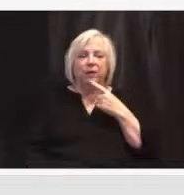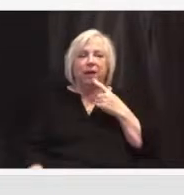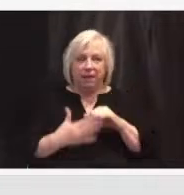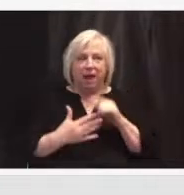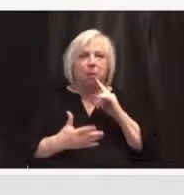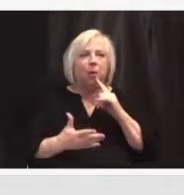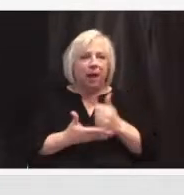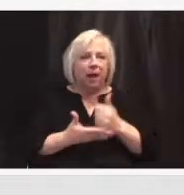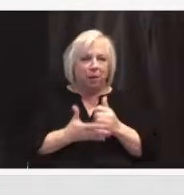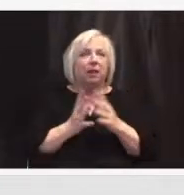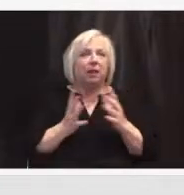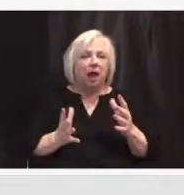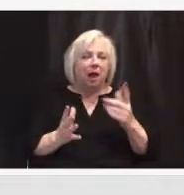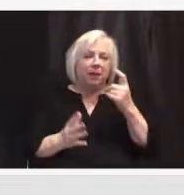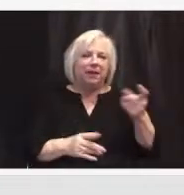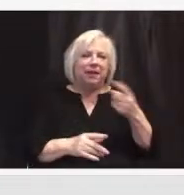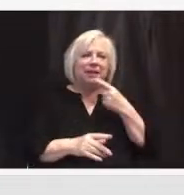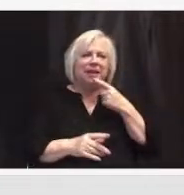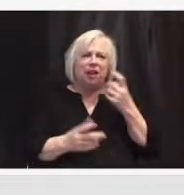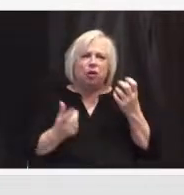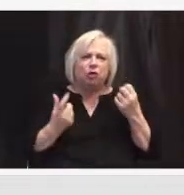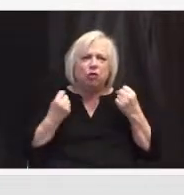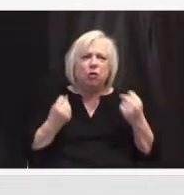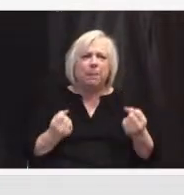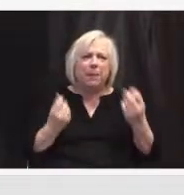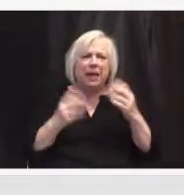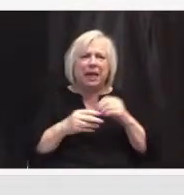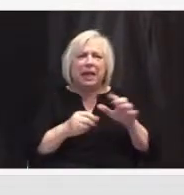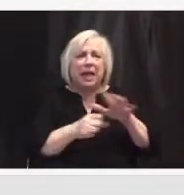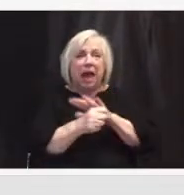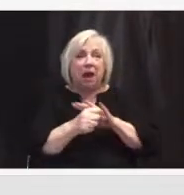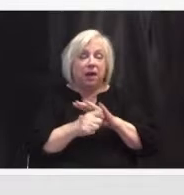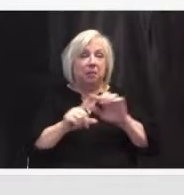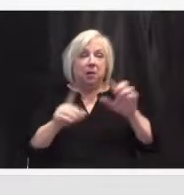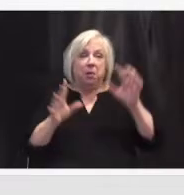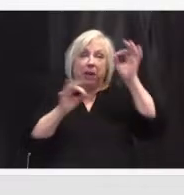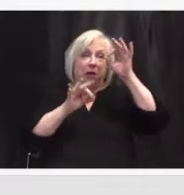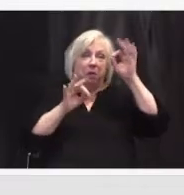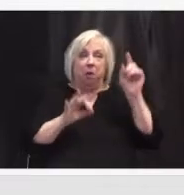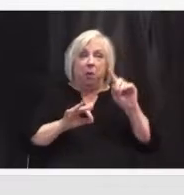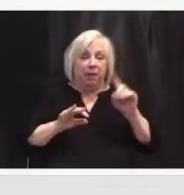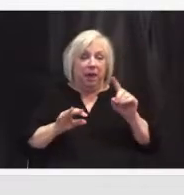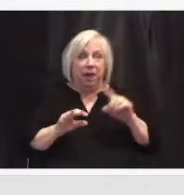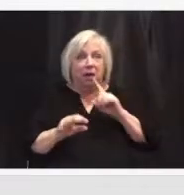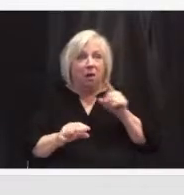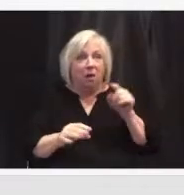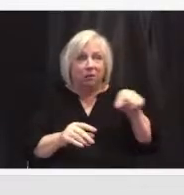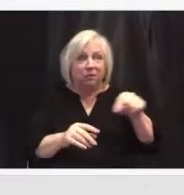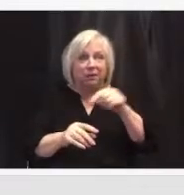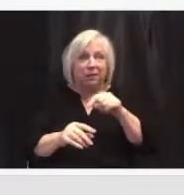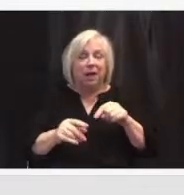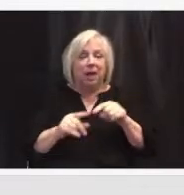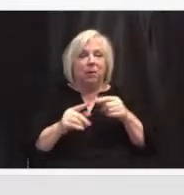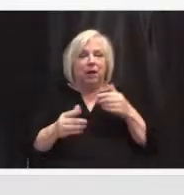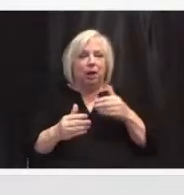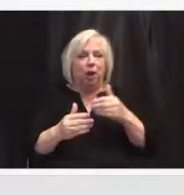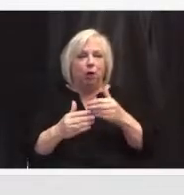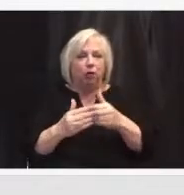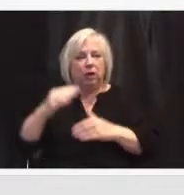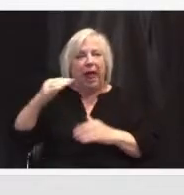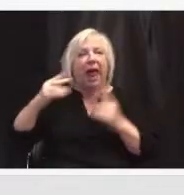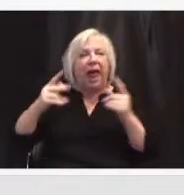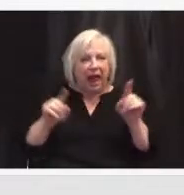had someone that was saying there's too many in the area. Well, we don't know where they are. And then as we get closer to this 500